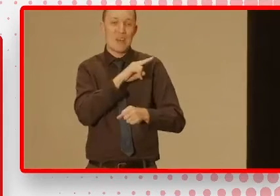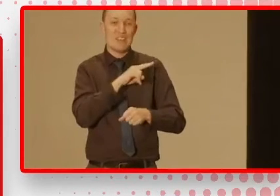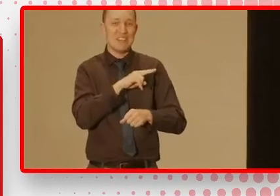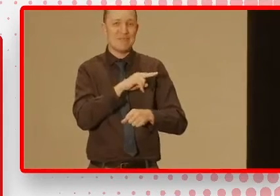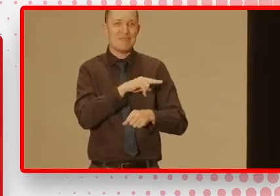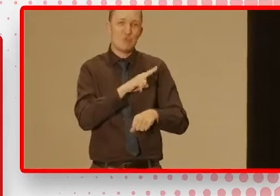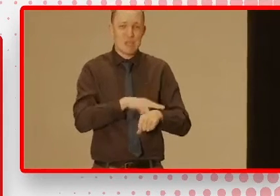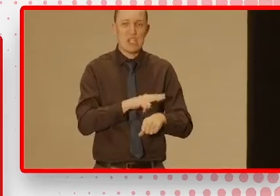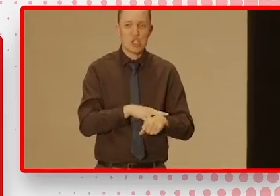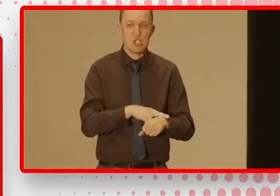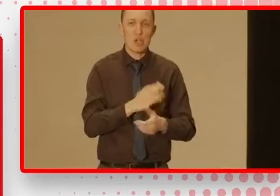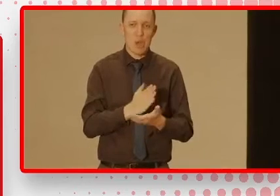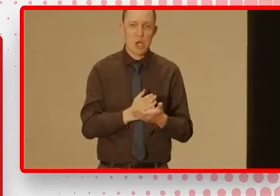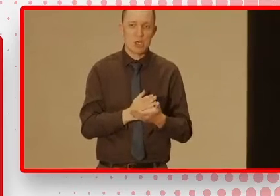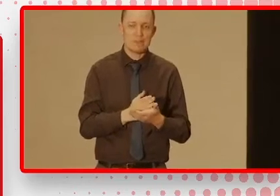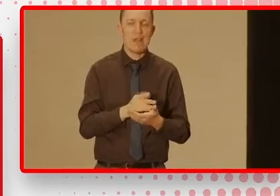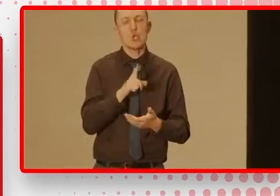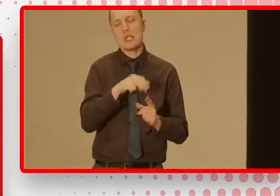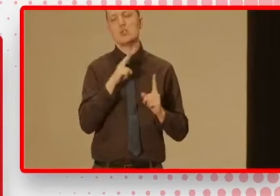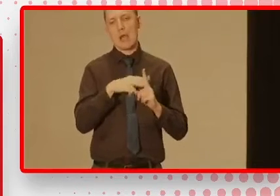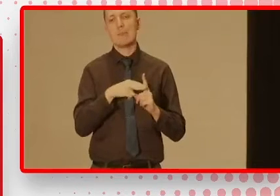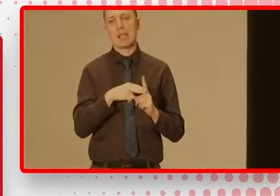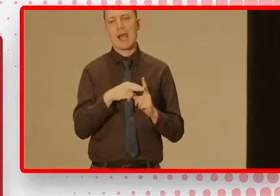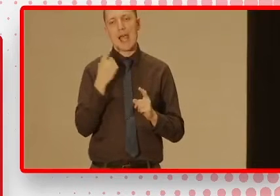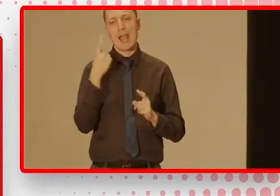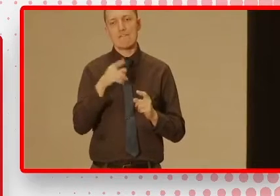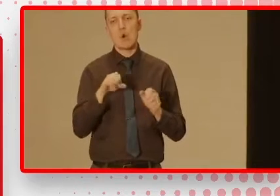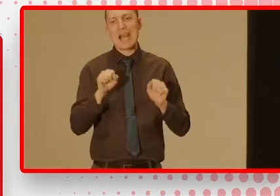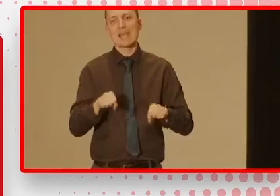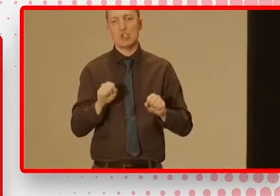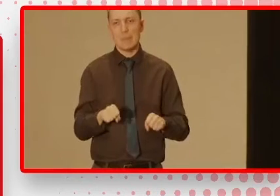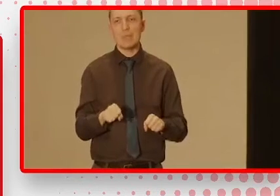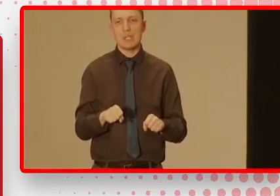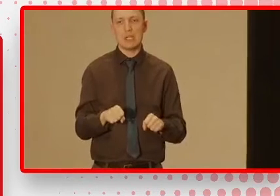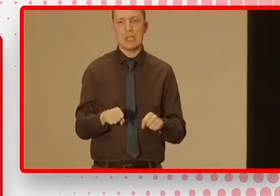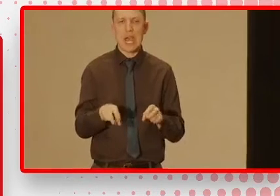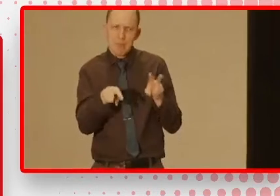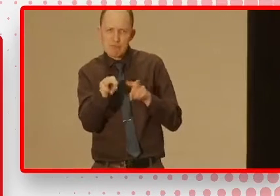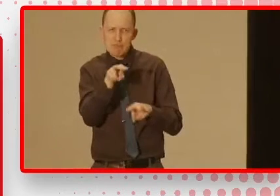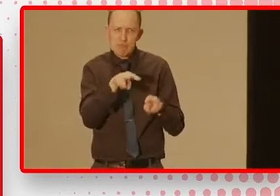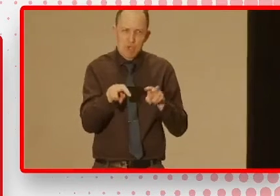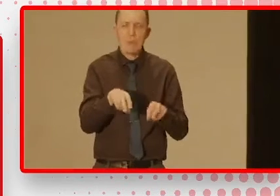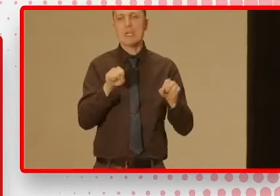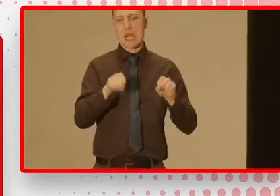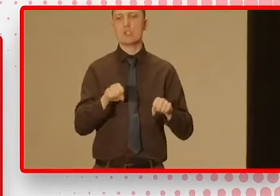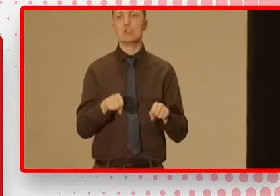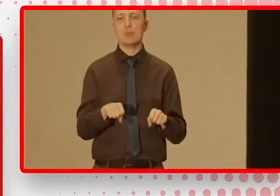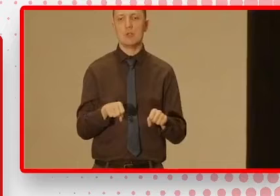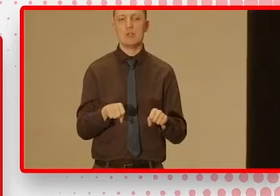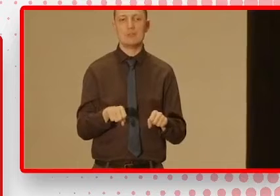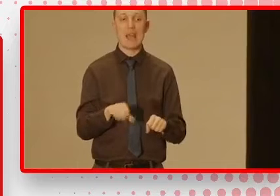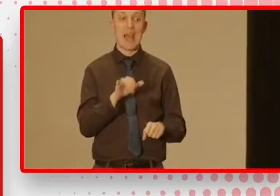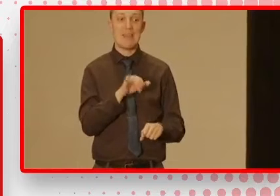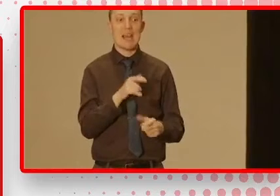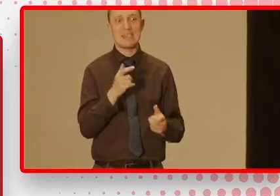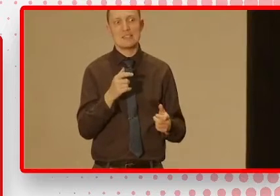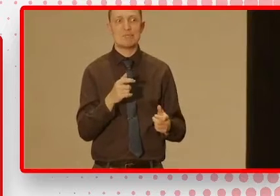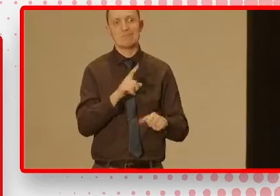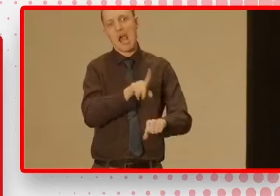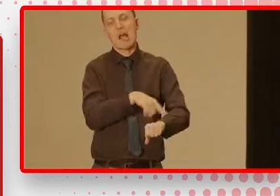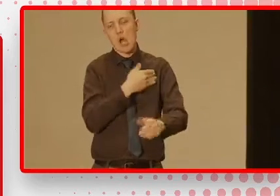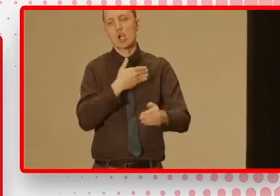piece, you got to apply and be eligibility and be determined eligible, which is a more lengthy